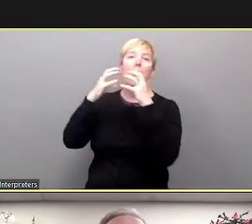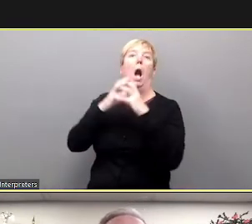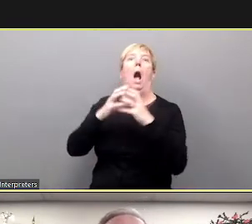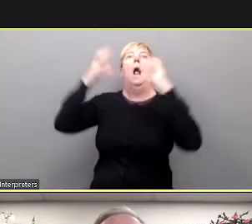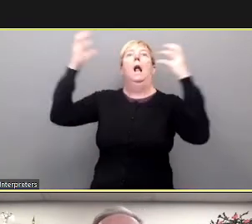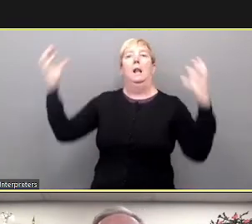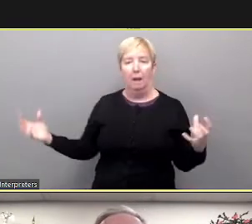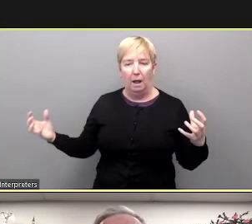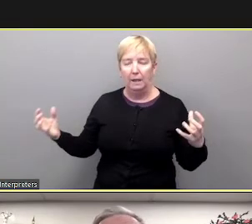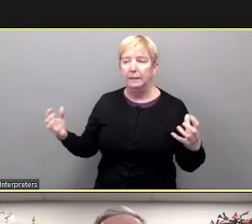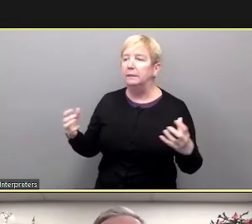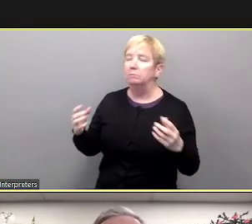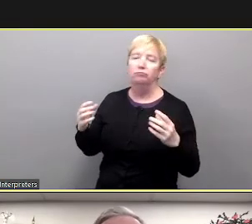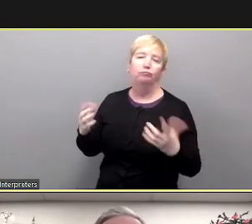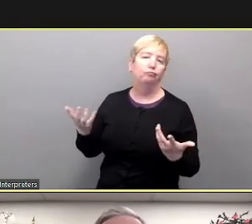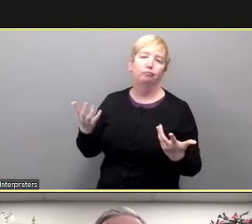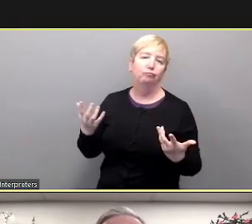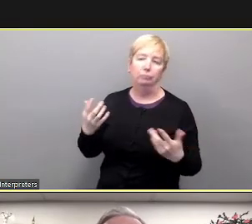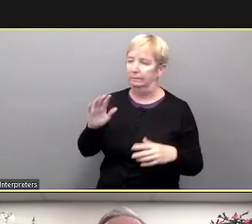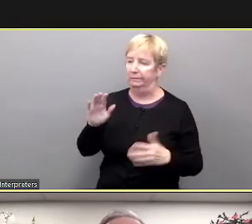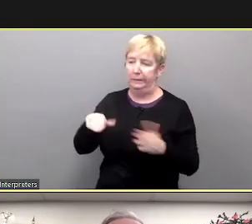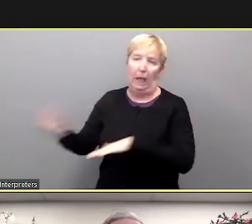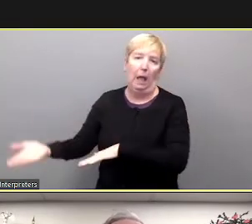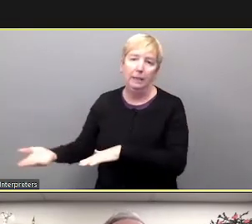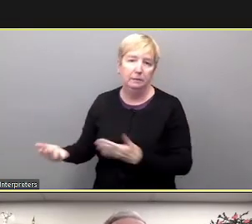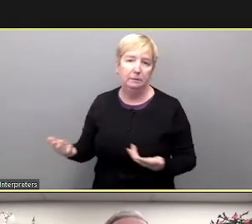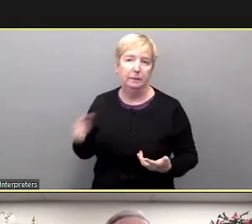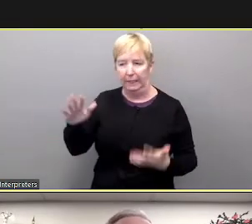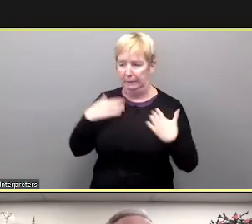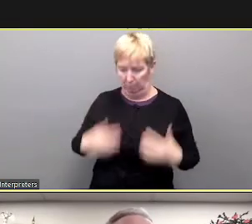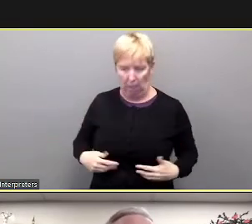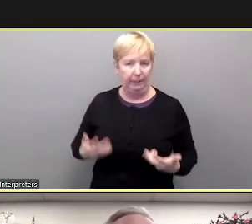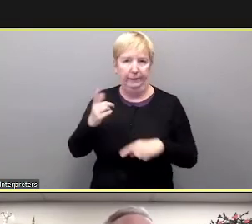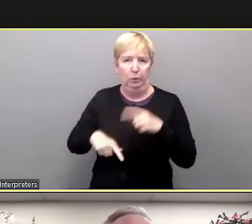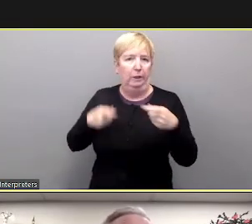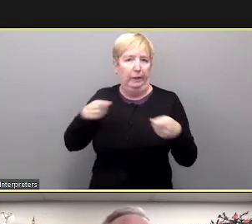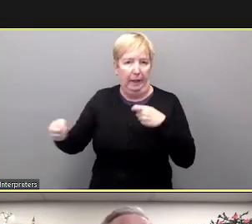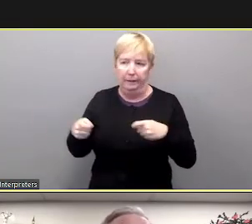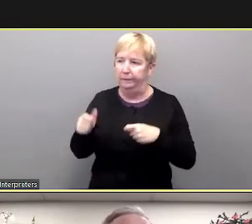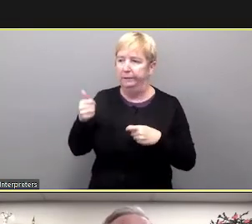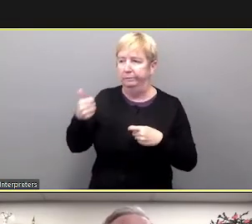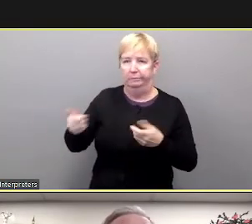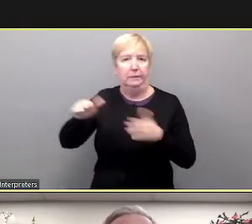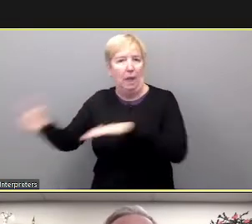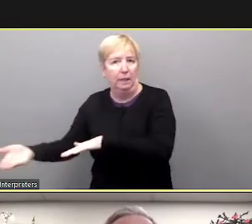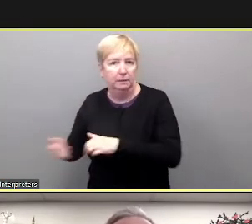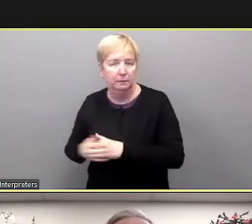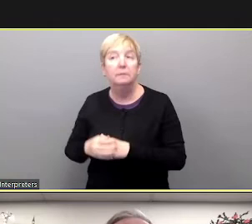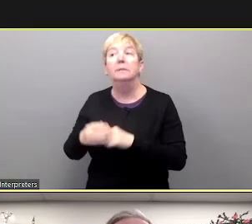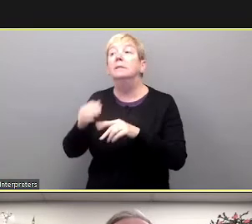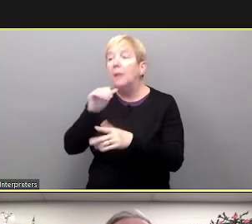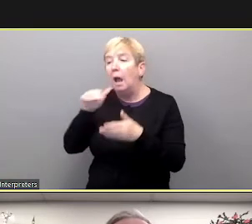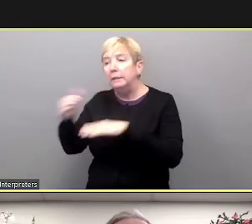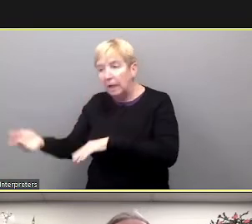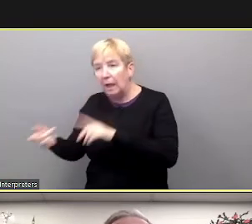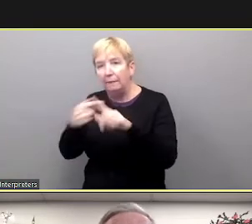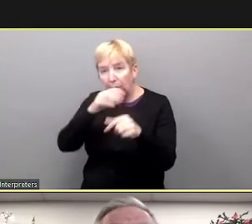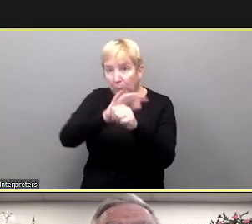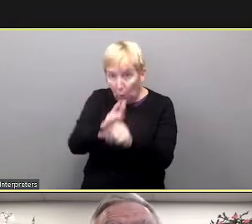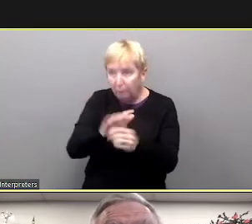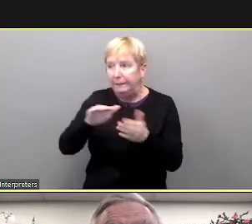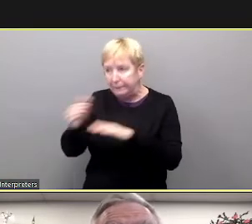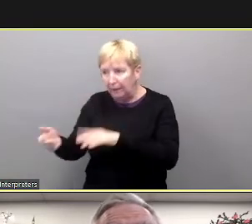so that patient died of just an ivermectin overdose. And so again, we have